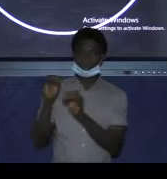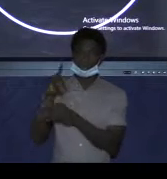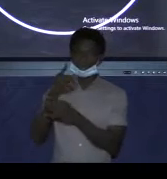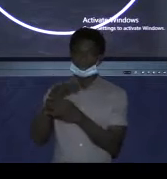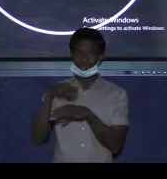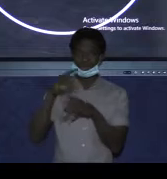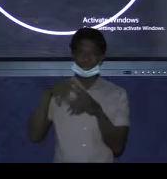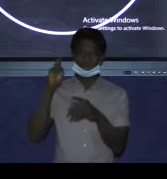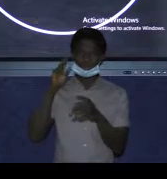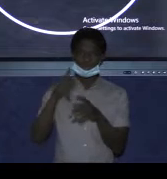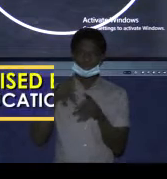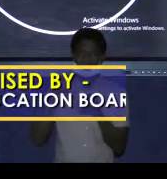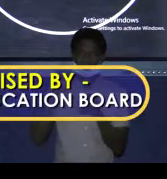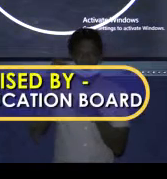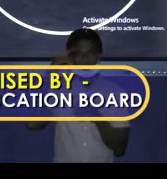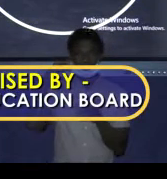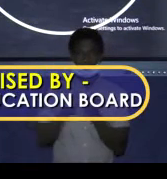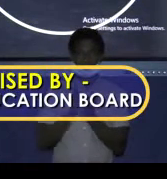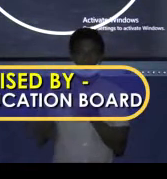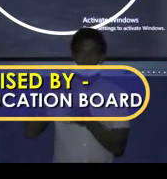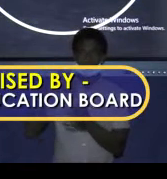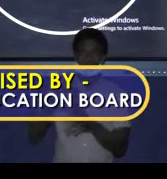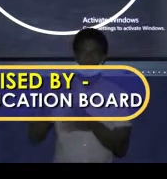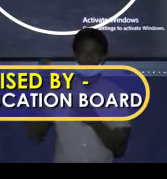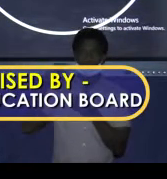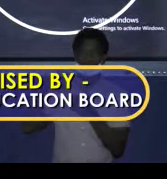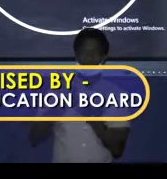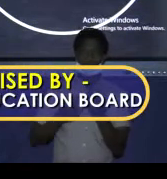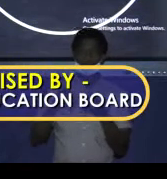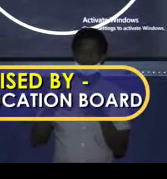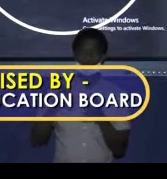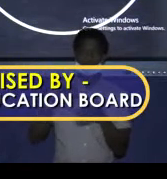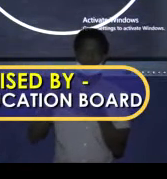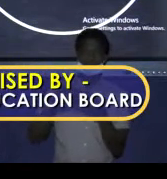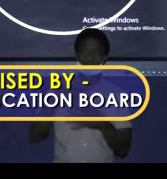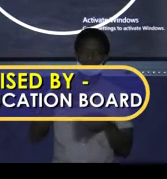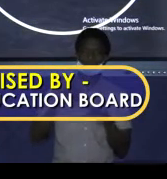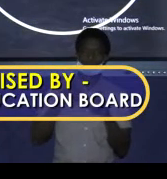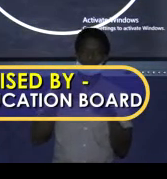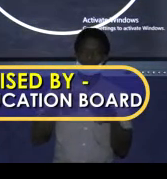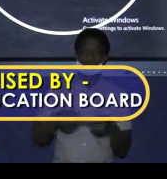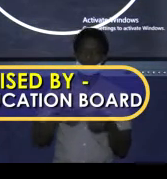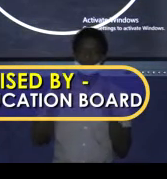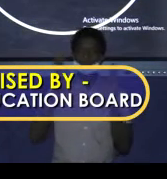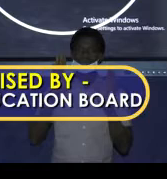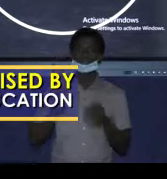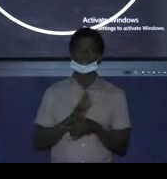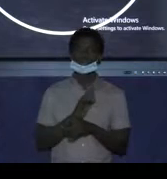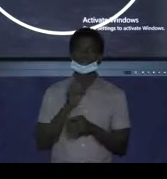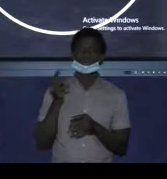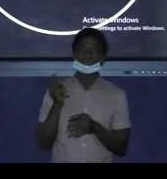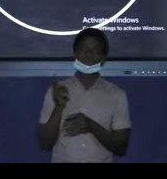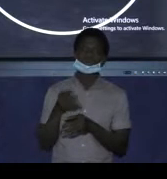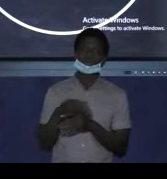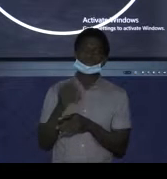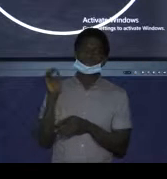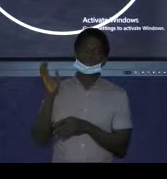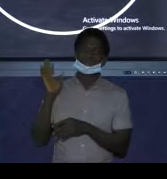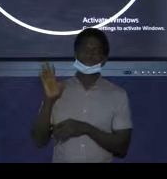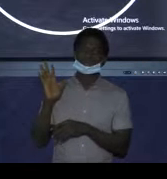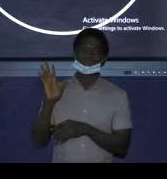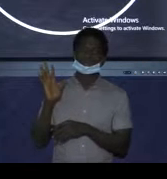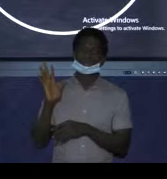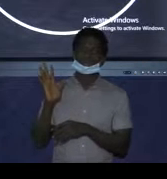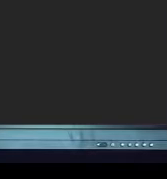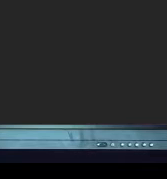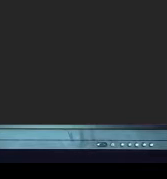over to Uncle Popo for the general studies lesson. Till I come your way in the next class, remain wonderful mathematicians. Bye-bye